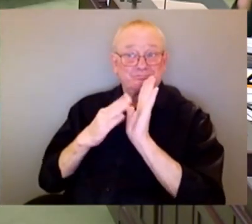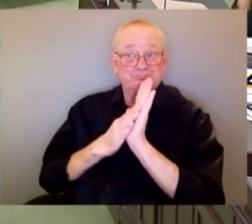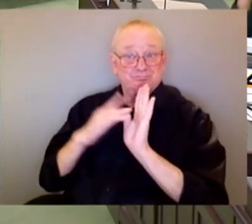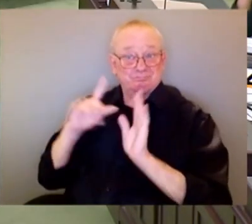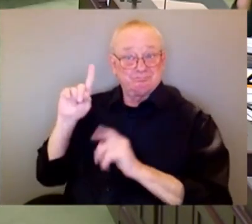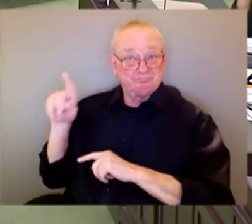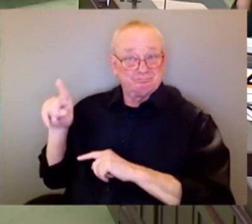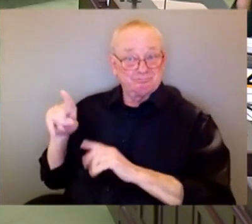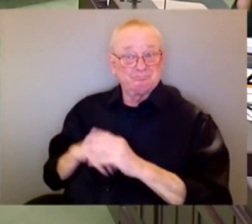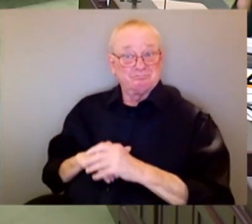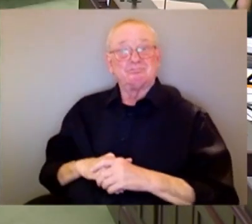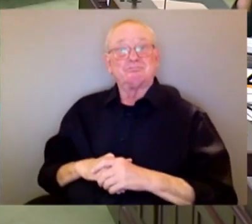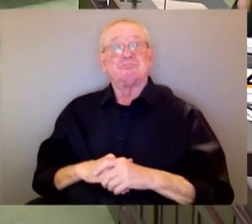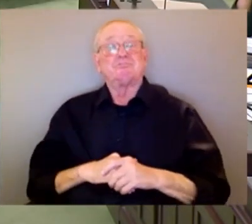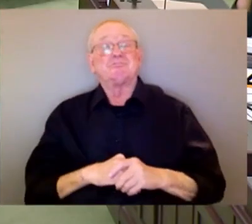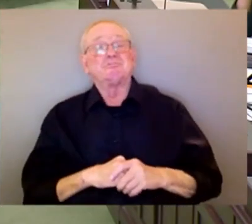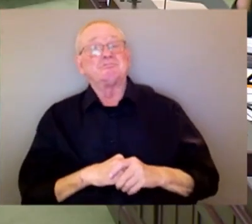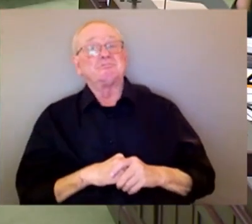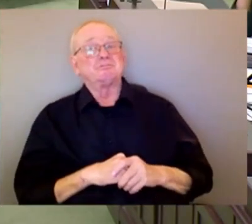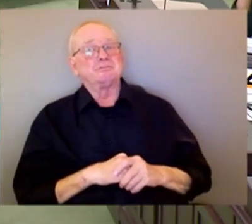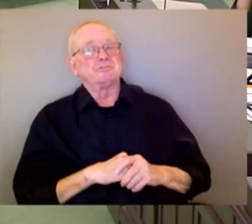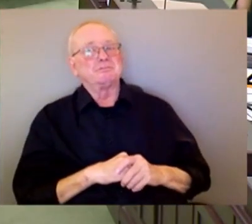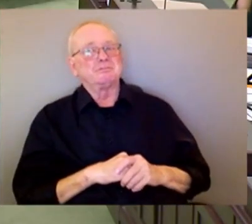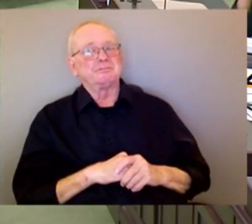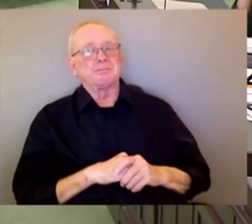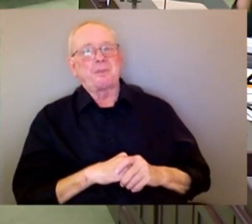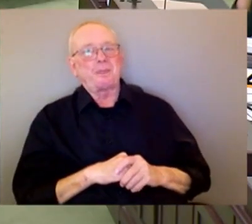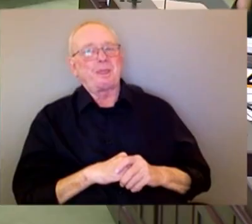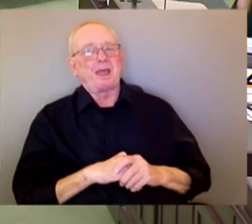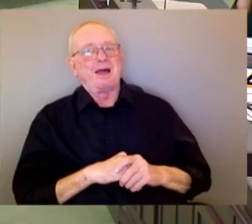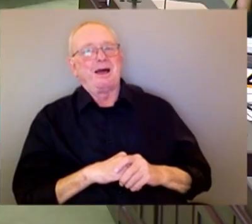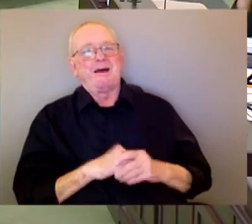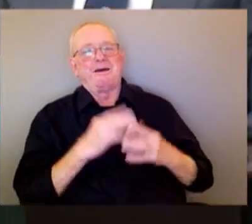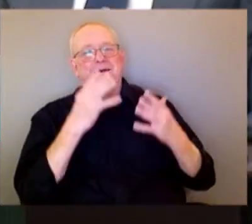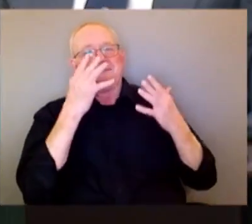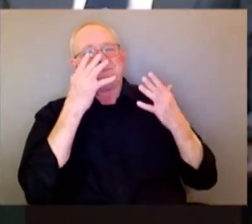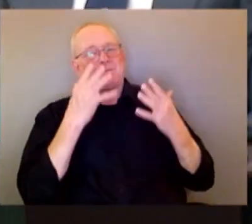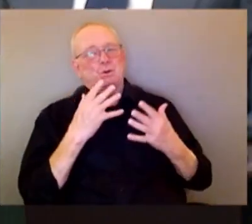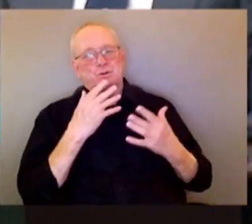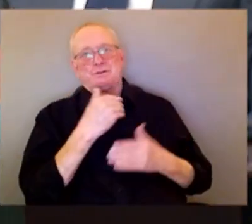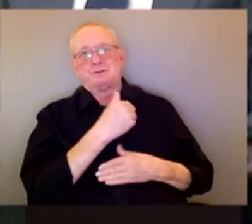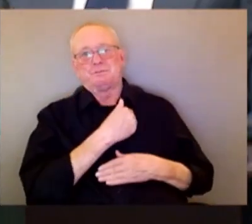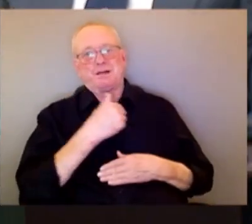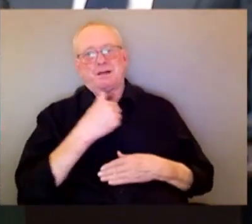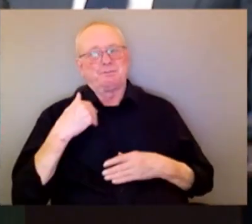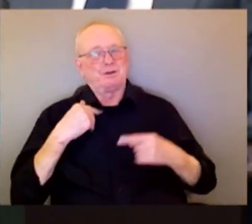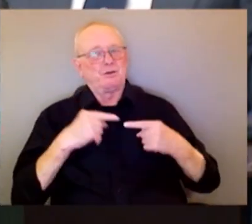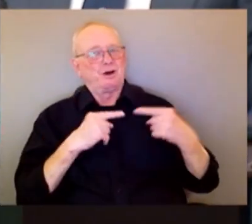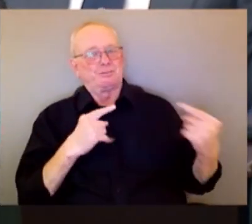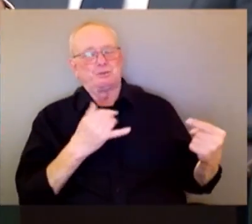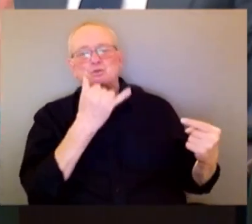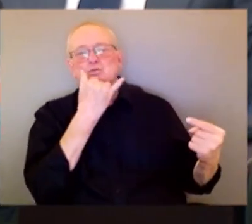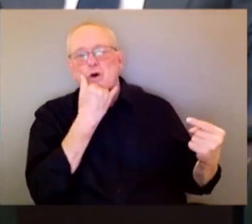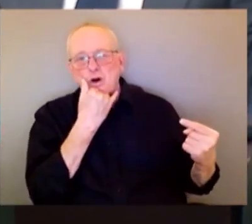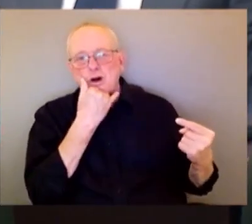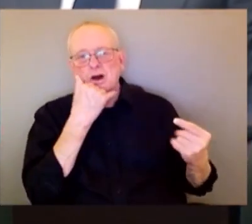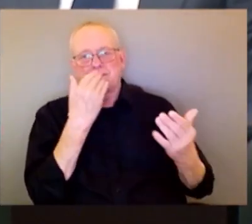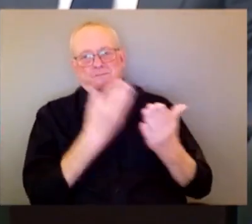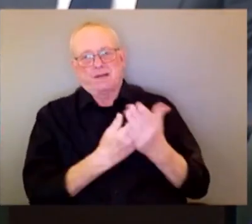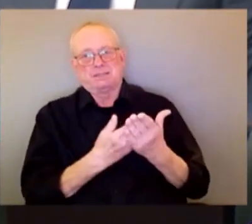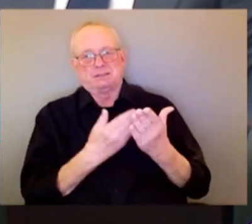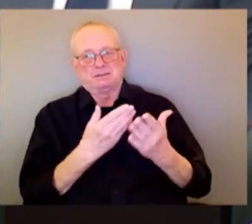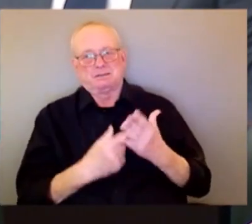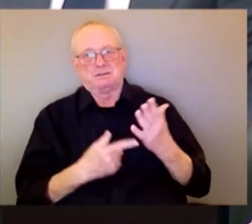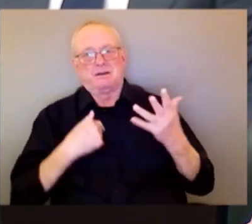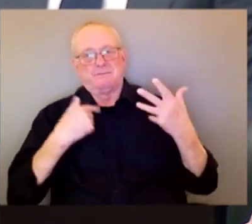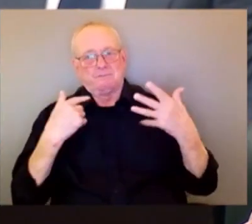Minister of Municipal Affairs. Mr. Speaker, unfortunately, the member opposite is mistaken in his facts. I had done a review. As I heard concerns, I